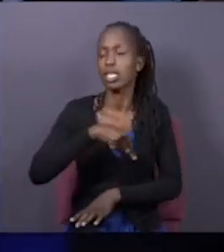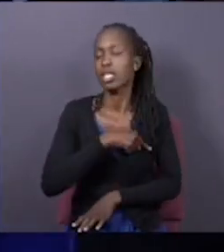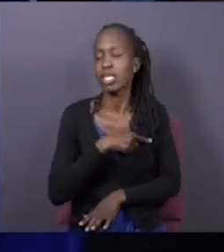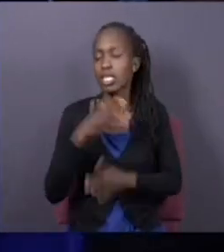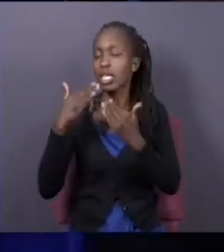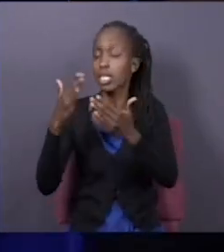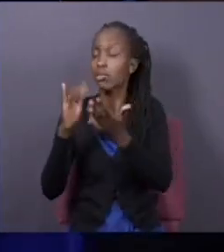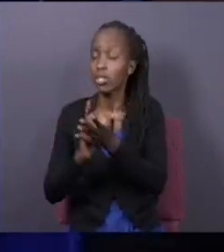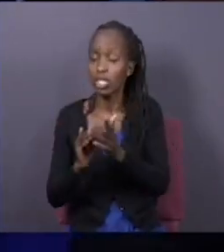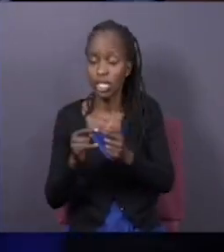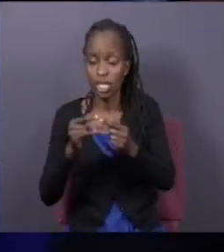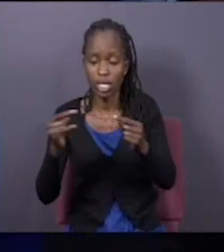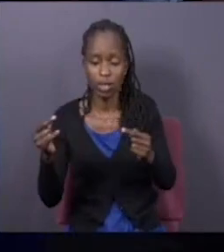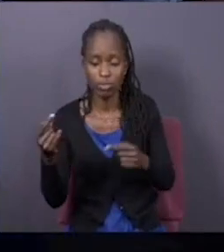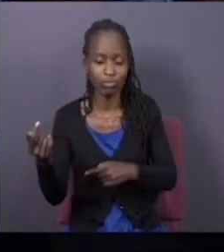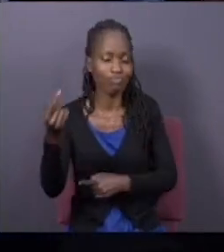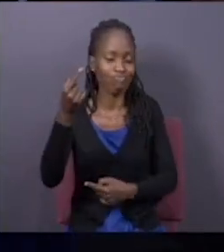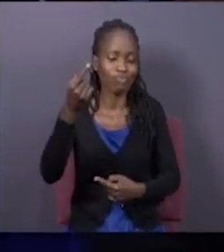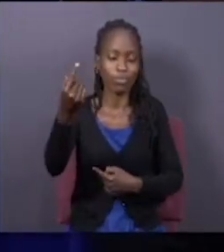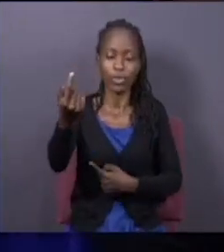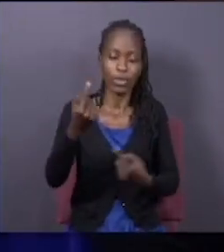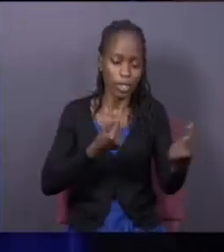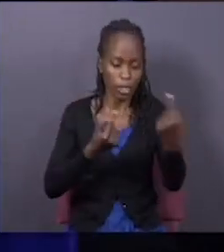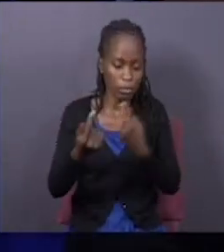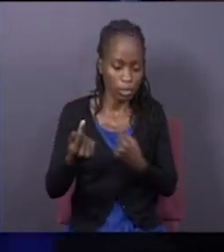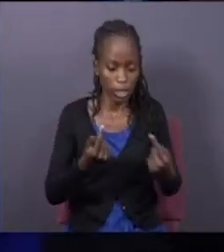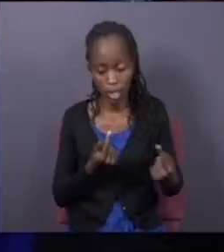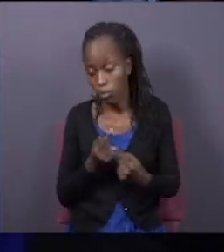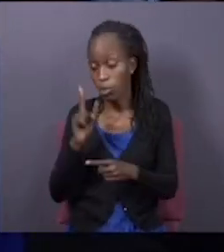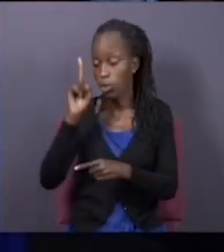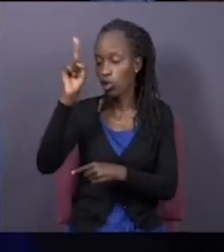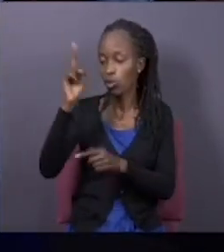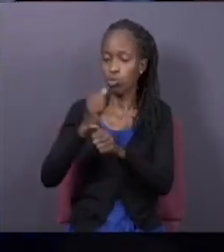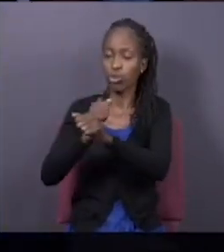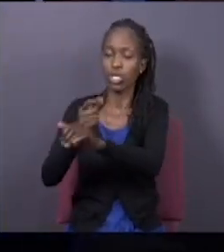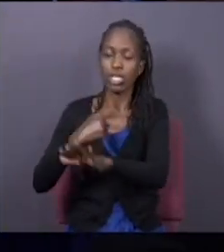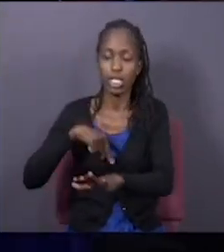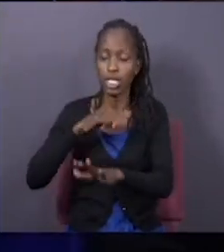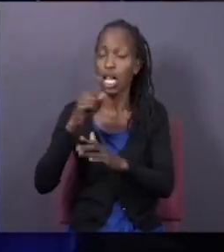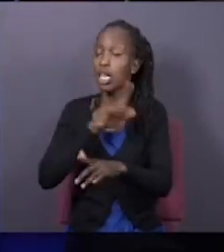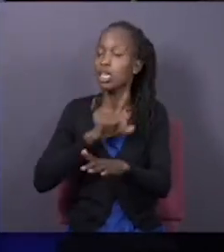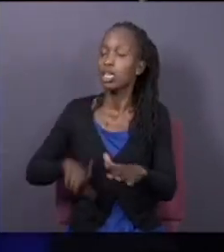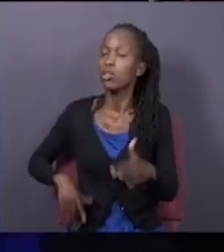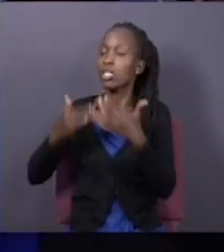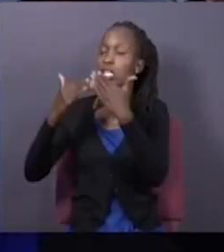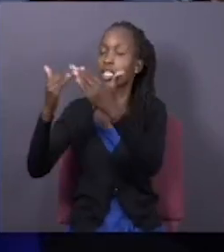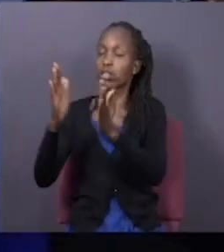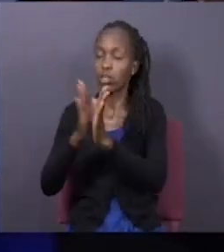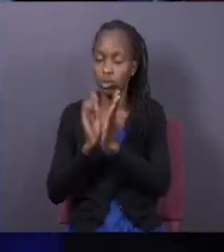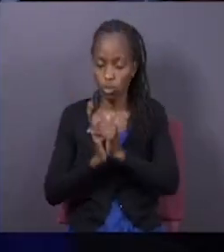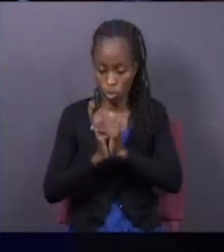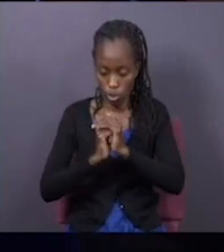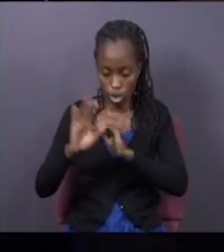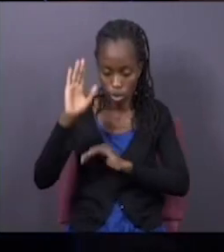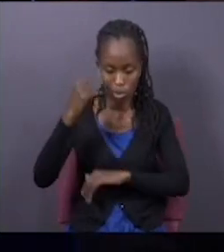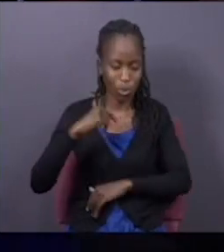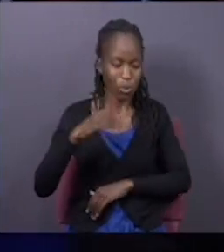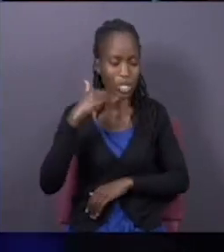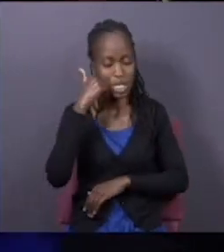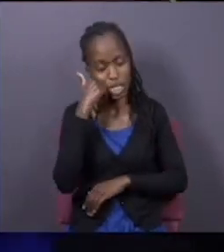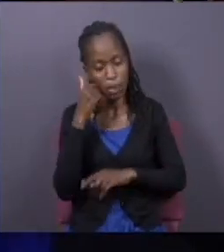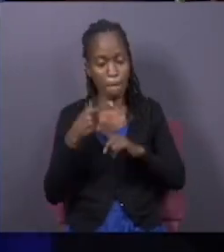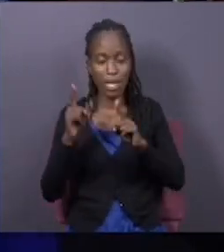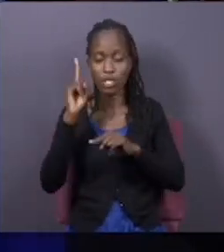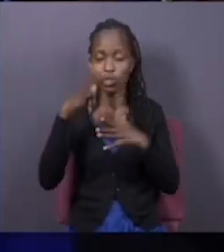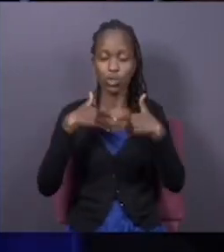when the enemy rose up like a flood, Your Spirit raised up a standard against him. We thank You. We worship You. We were sick, but You healed